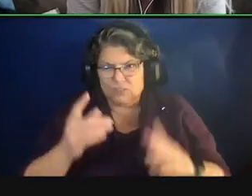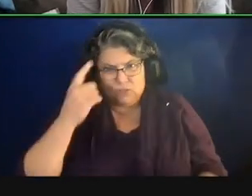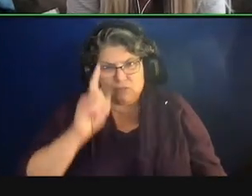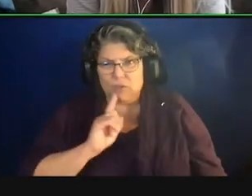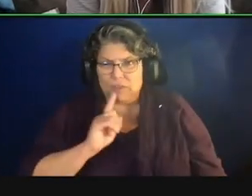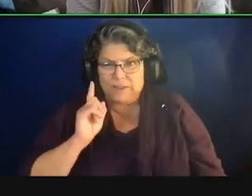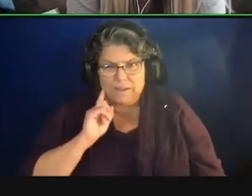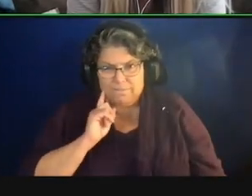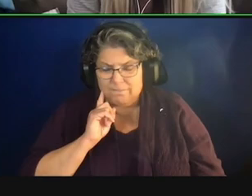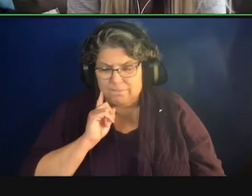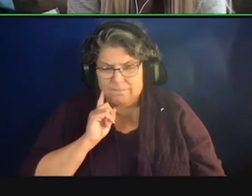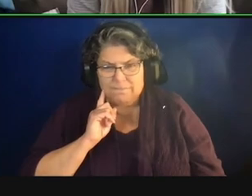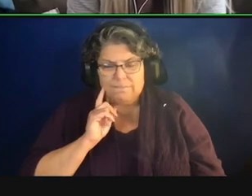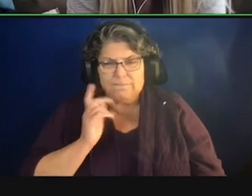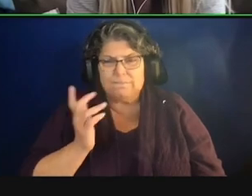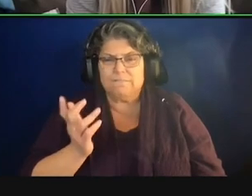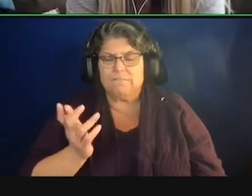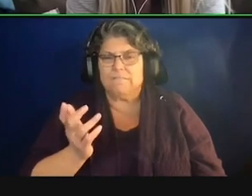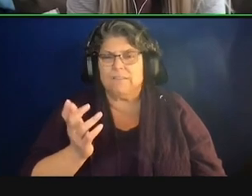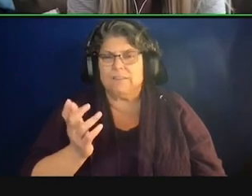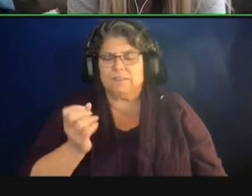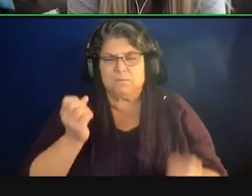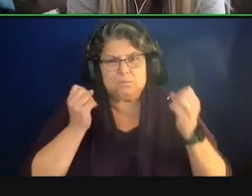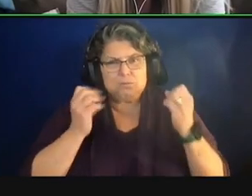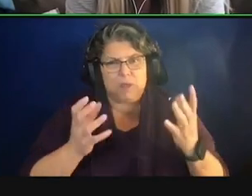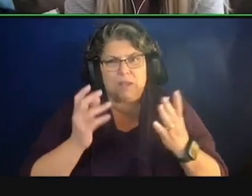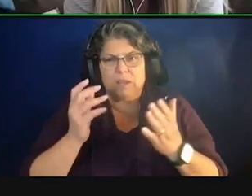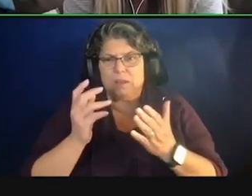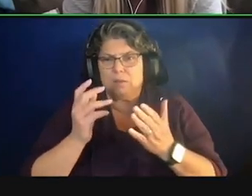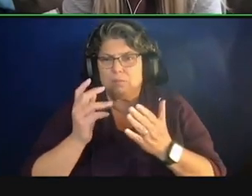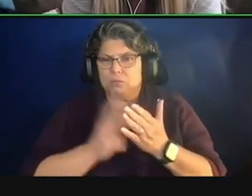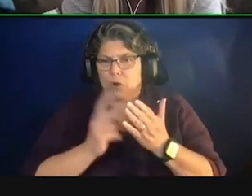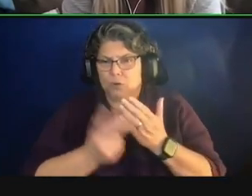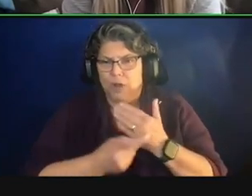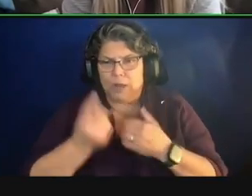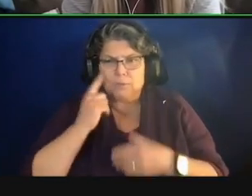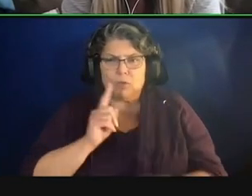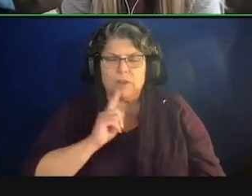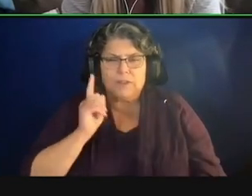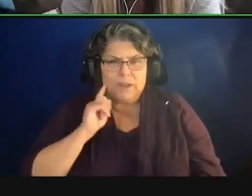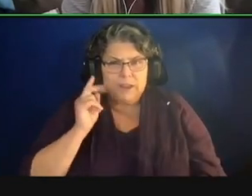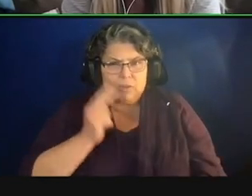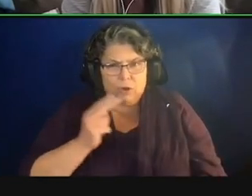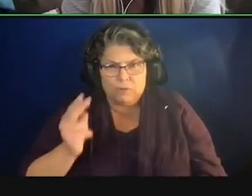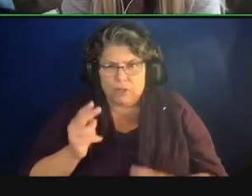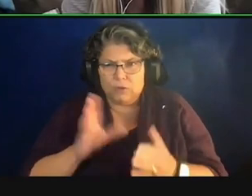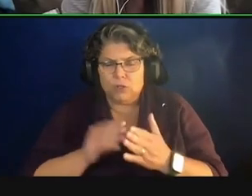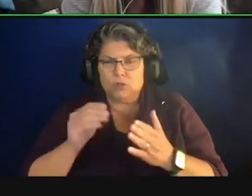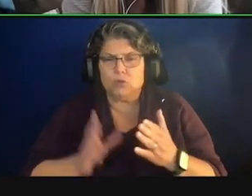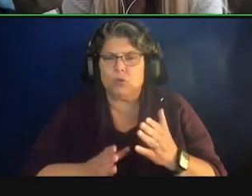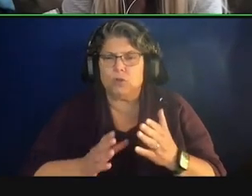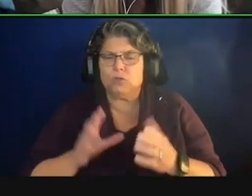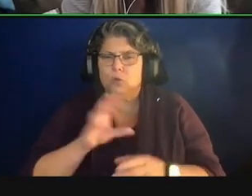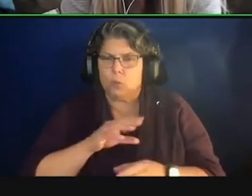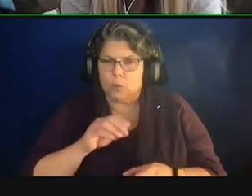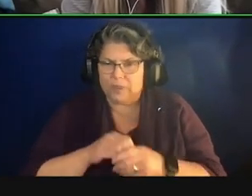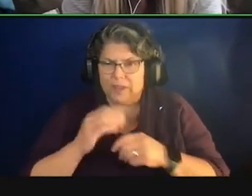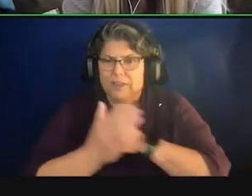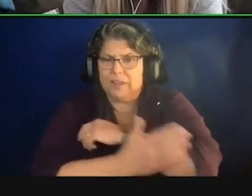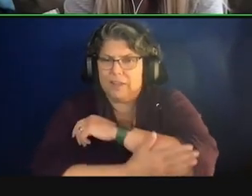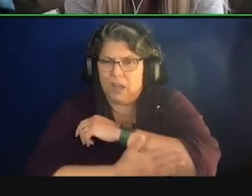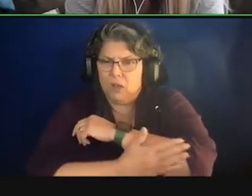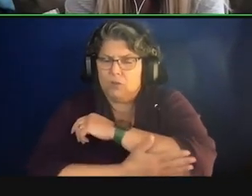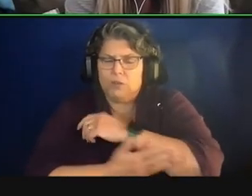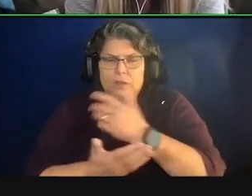deaf. Many programs for deaf of hard of hearing students within counties or